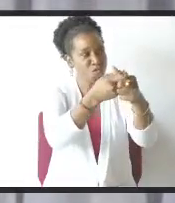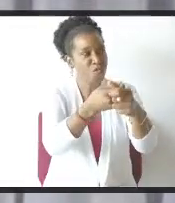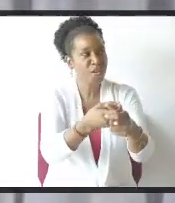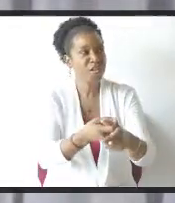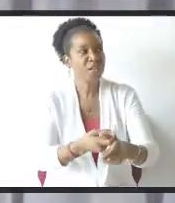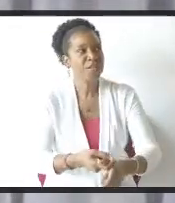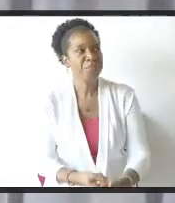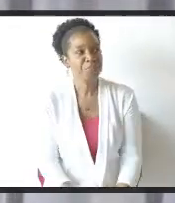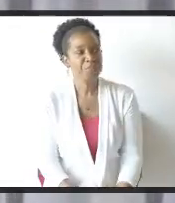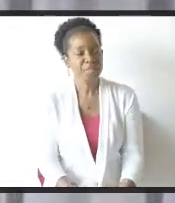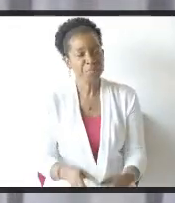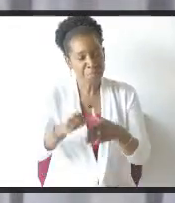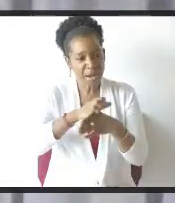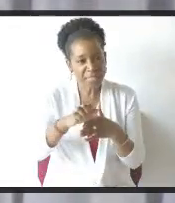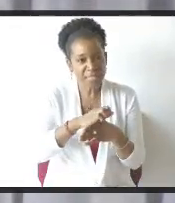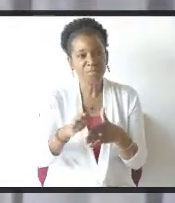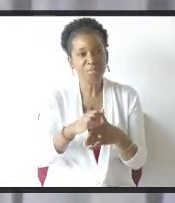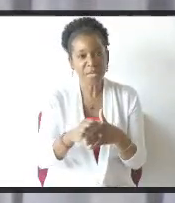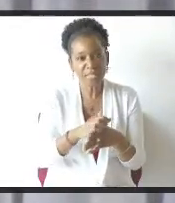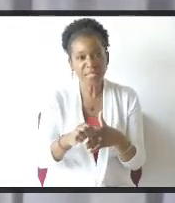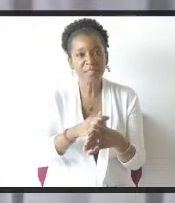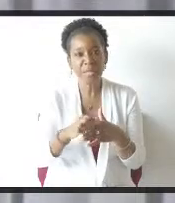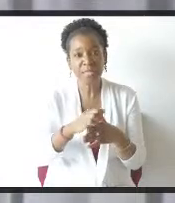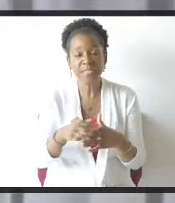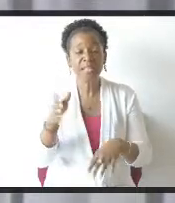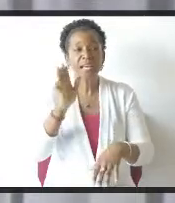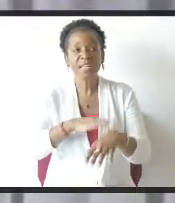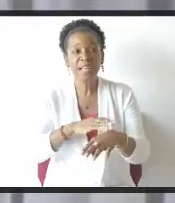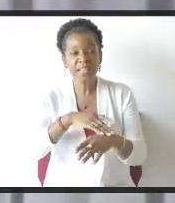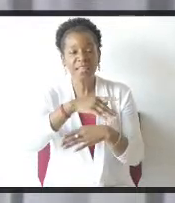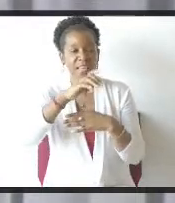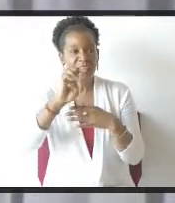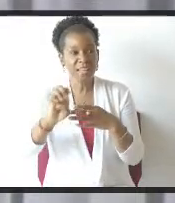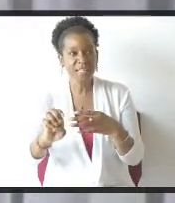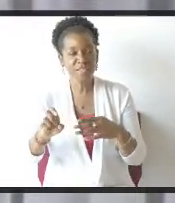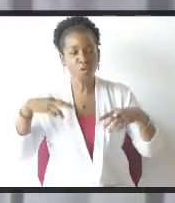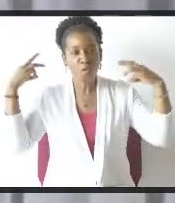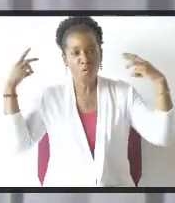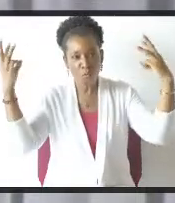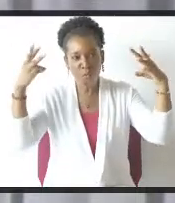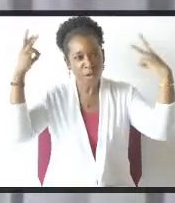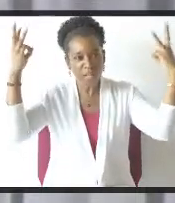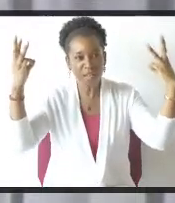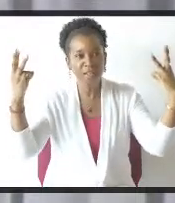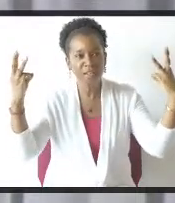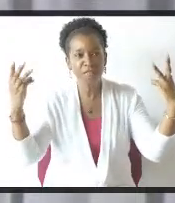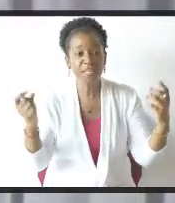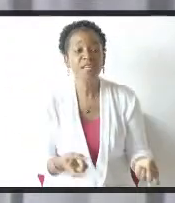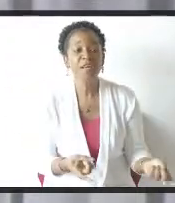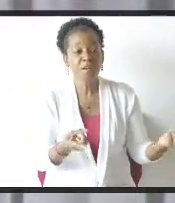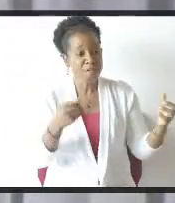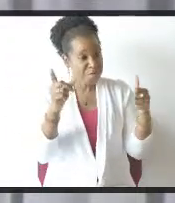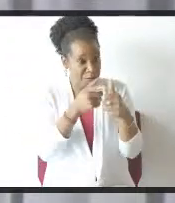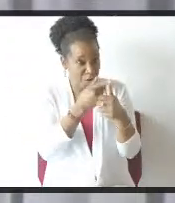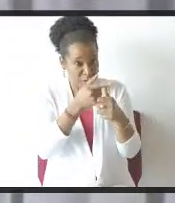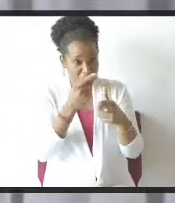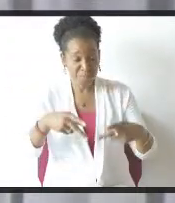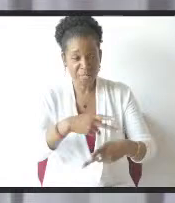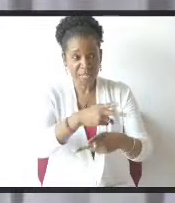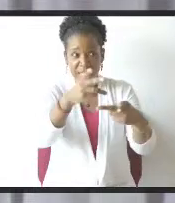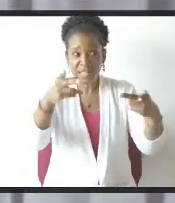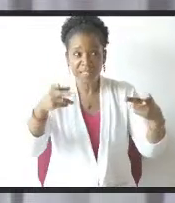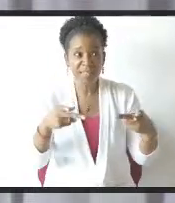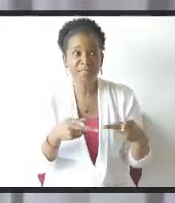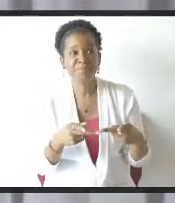the disciplined participant. Paul was voicing this truth when he declared in 1 Corinthians 9:5,